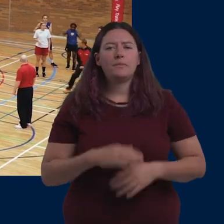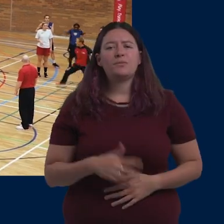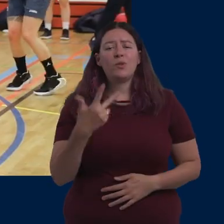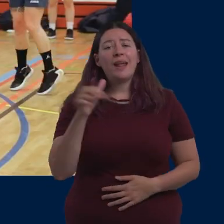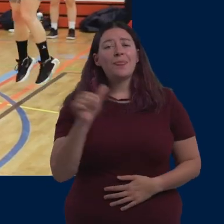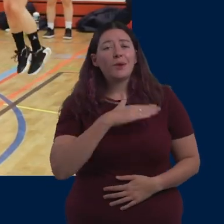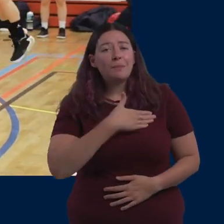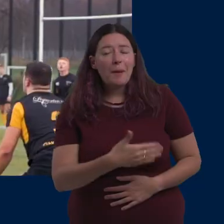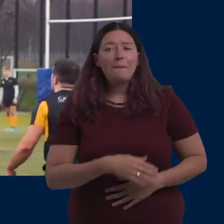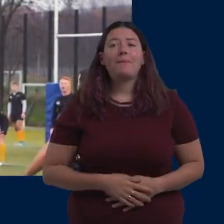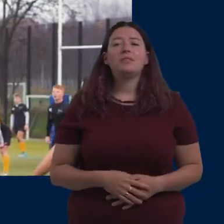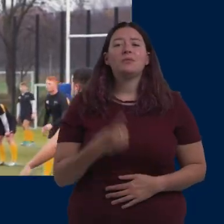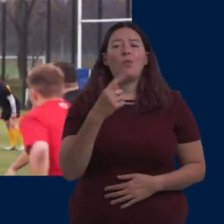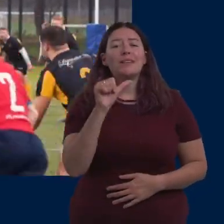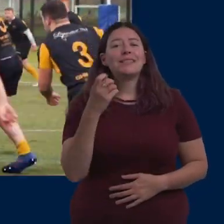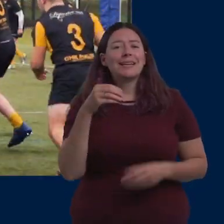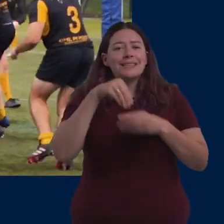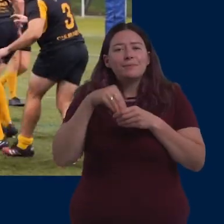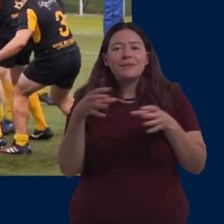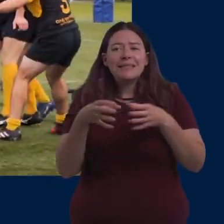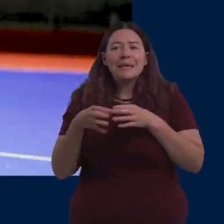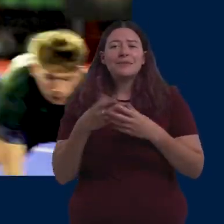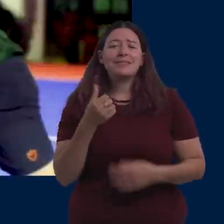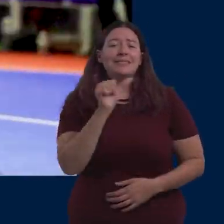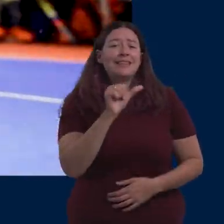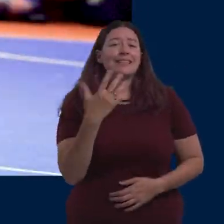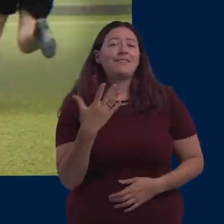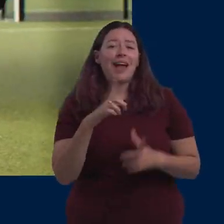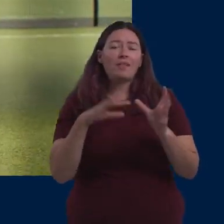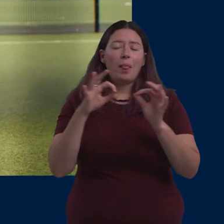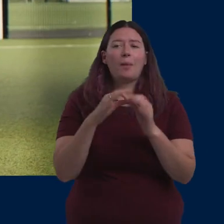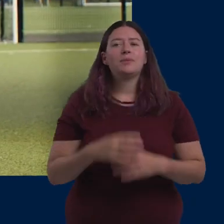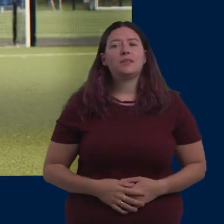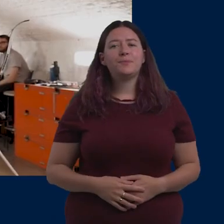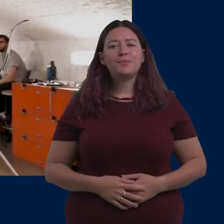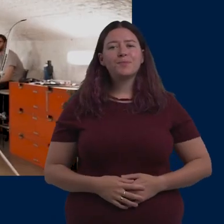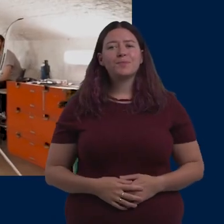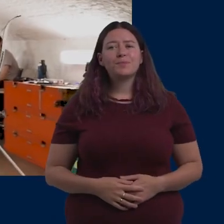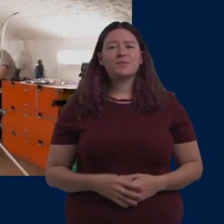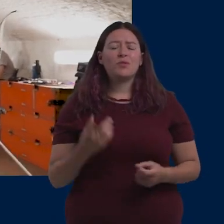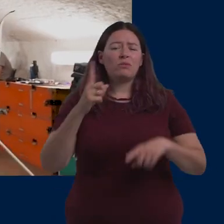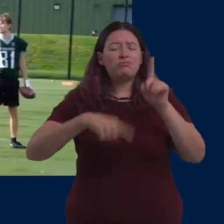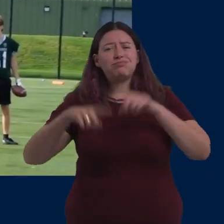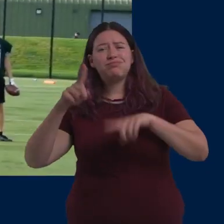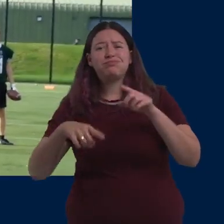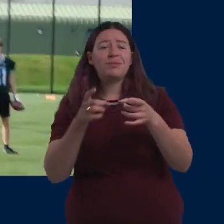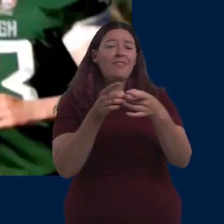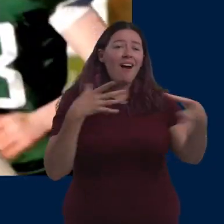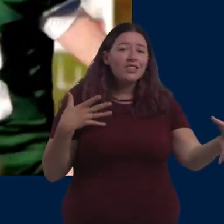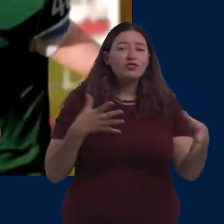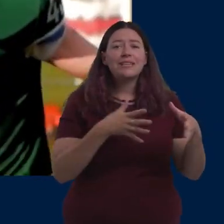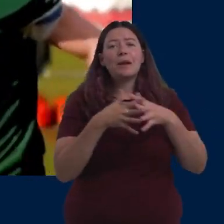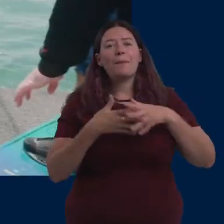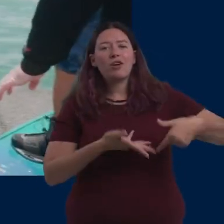8,000 members, 160 intramural teams, and 65 sports clubs, ranging from archery and American